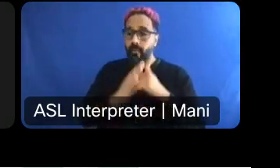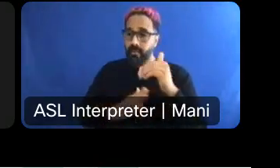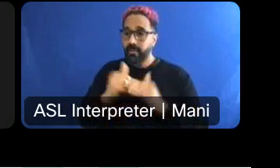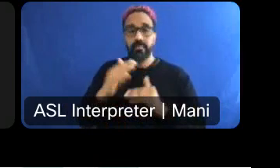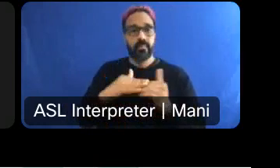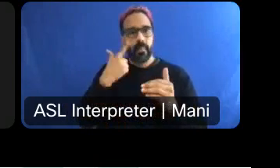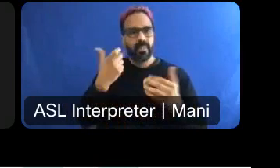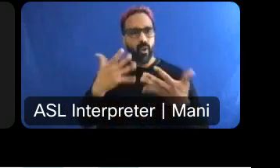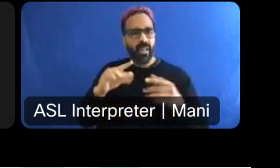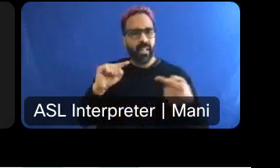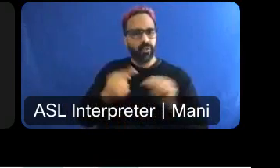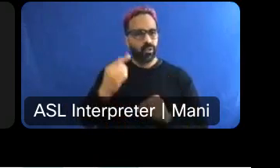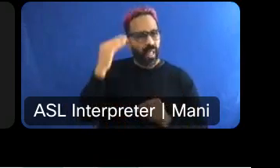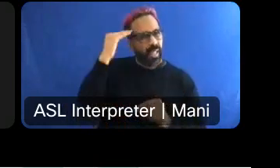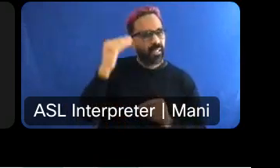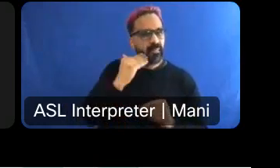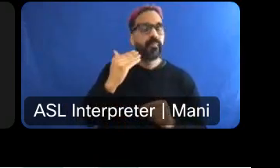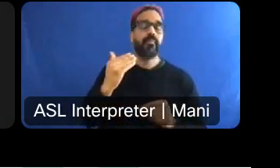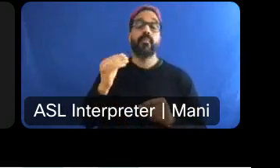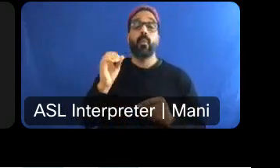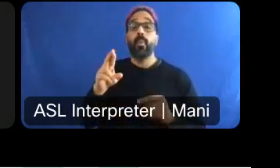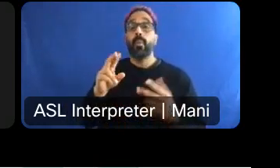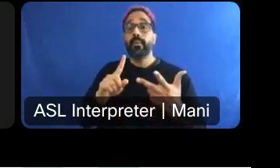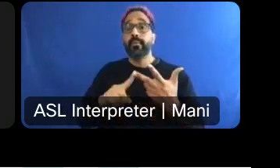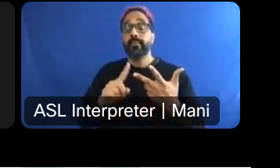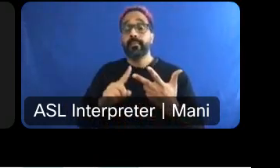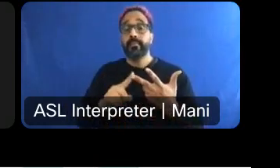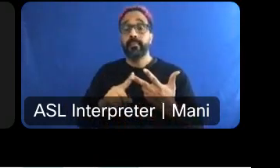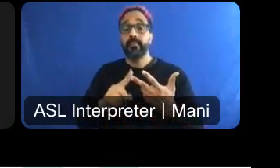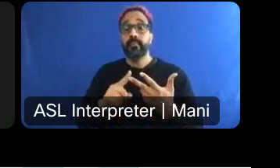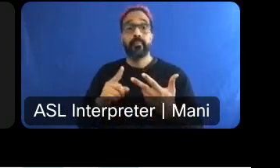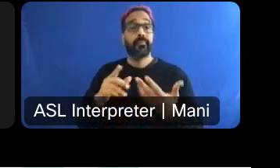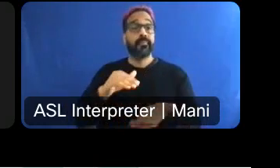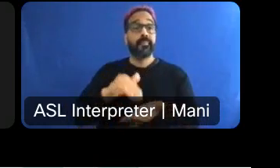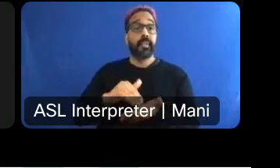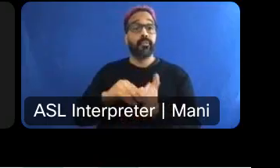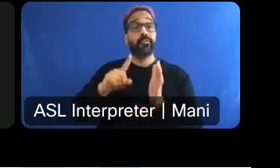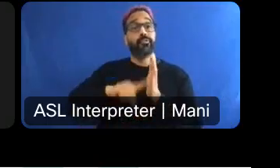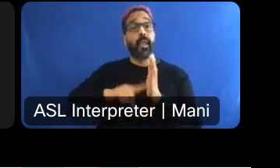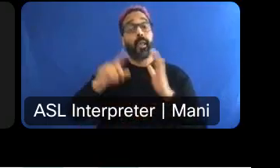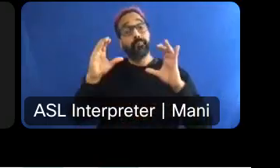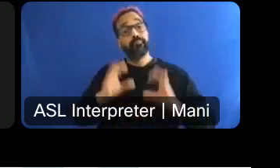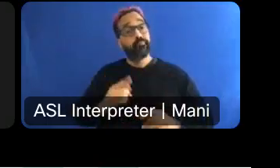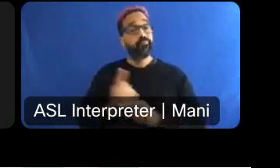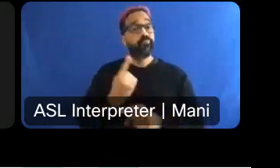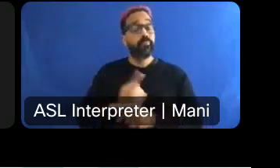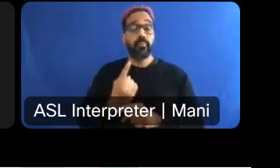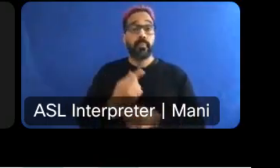head injury, or even giving information for doctor checkups, for general checkups too.